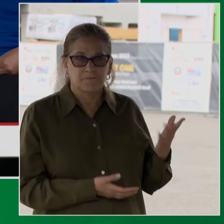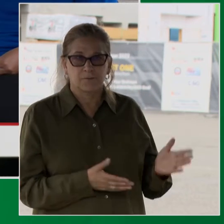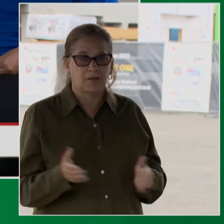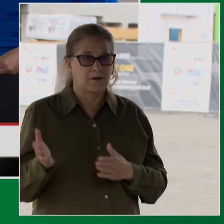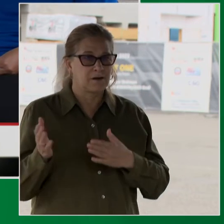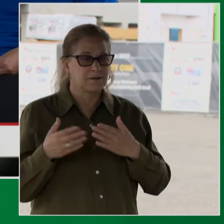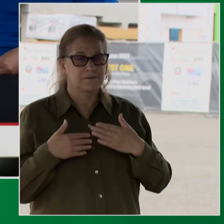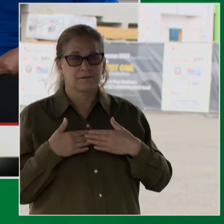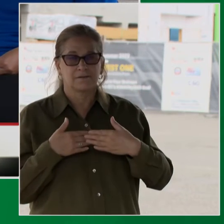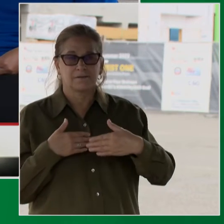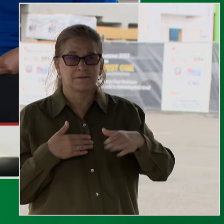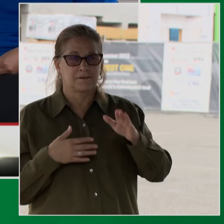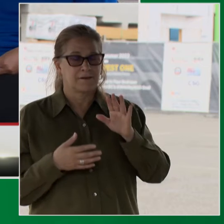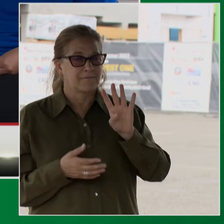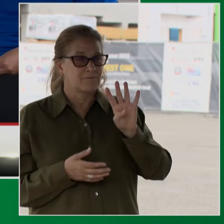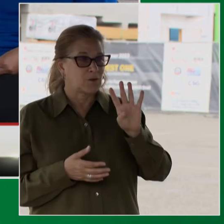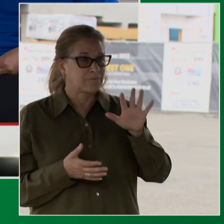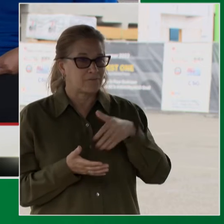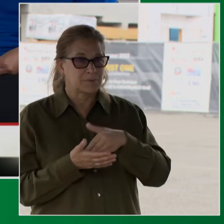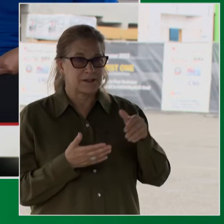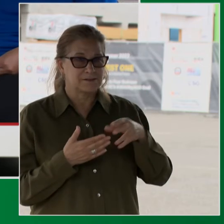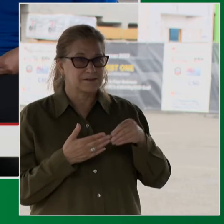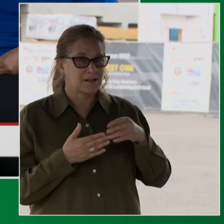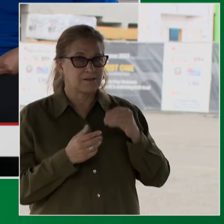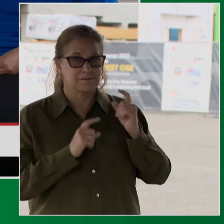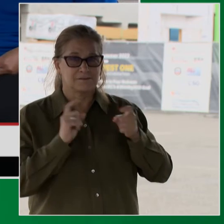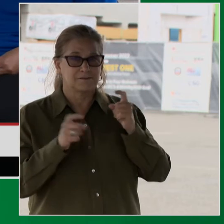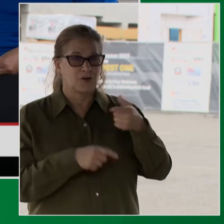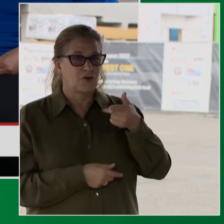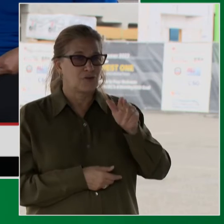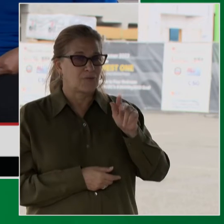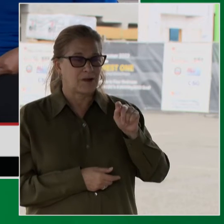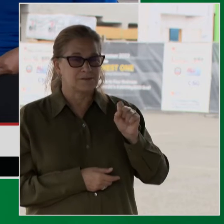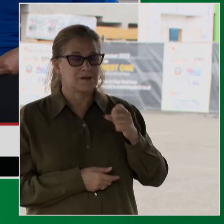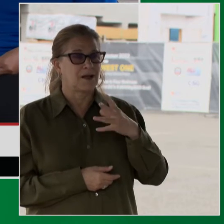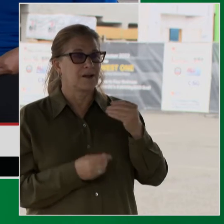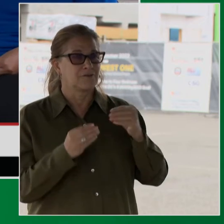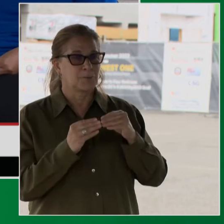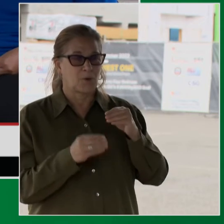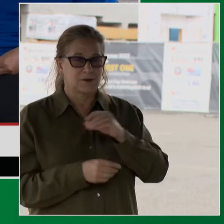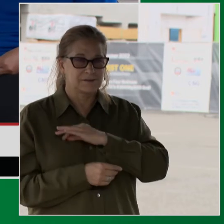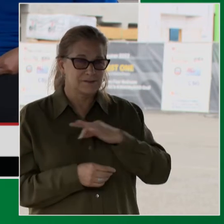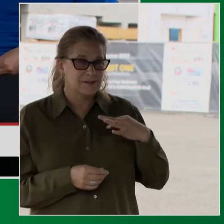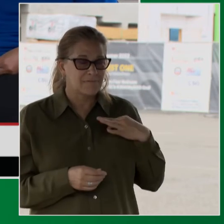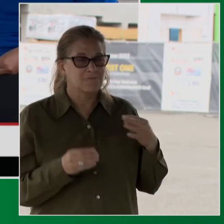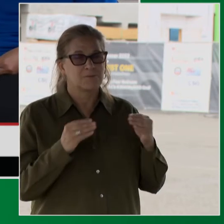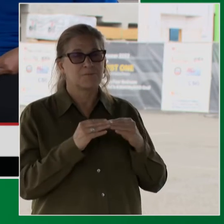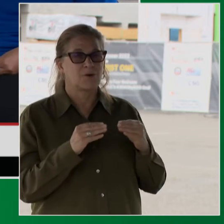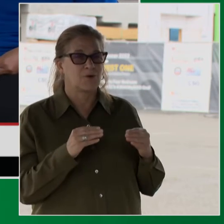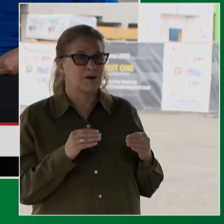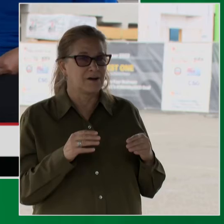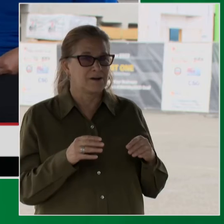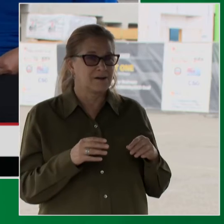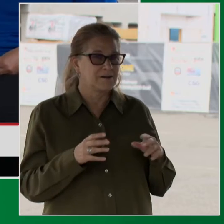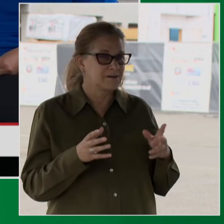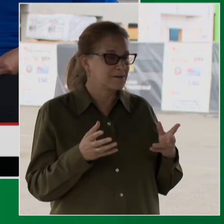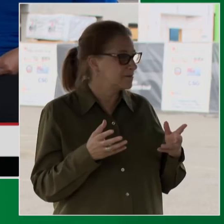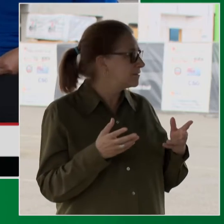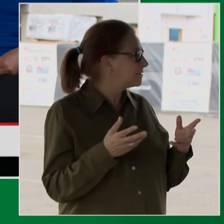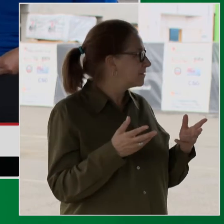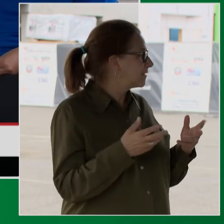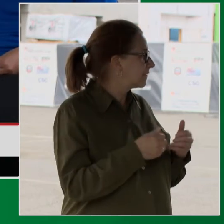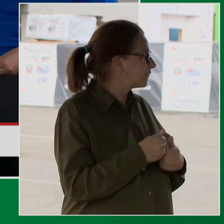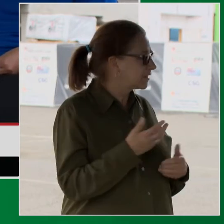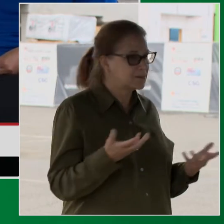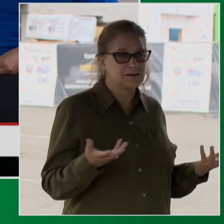million in grants in such a short time without more staff. But that phase of where we are and what happens with